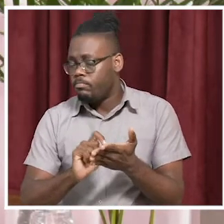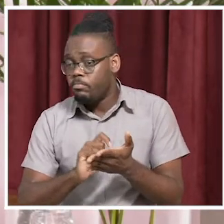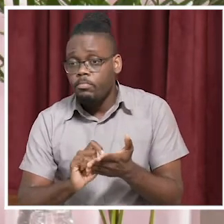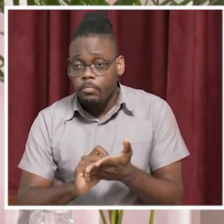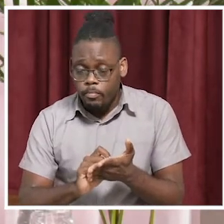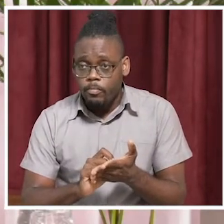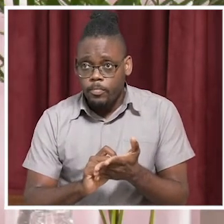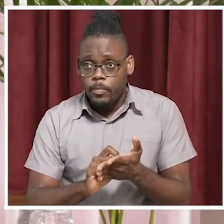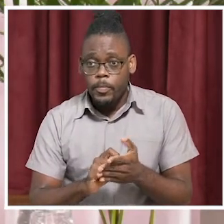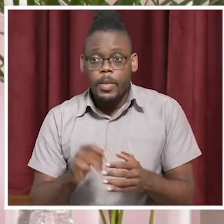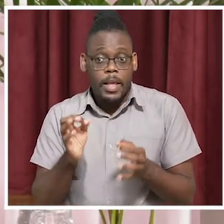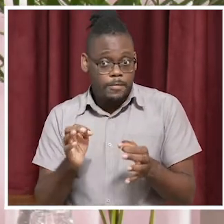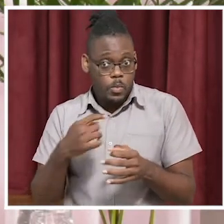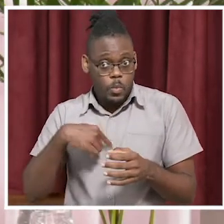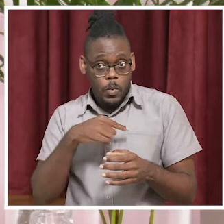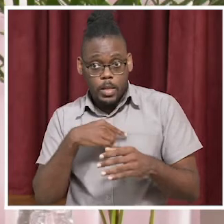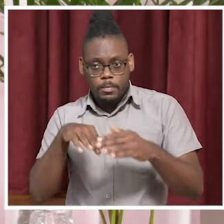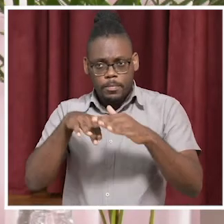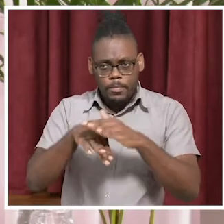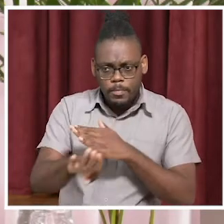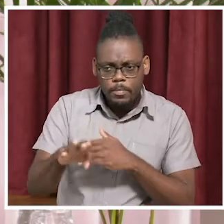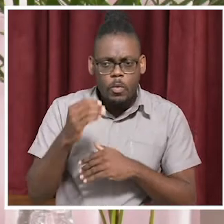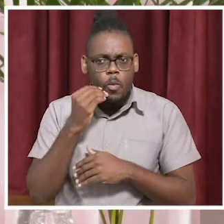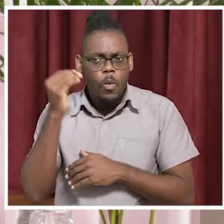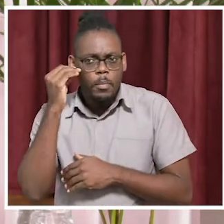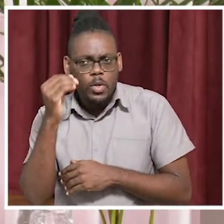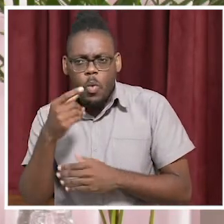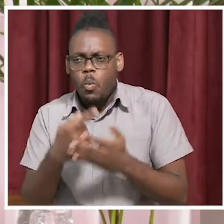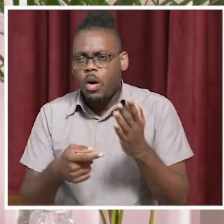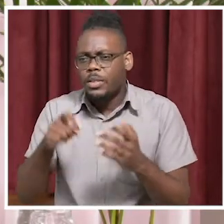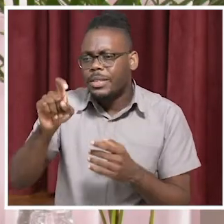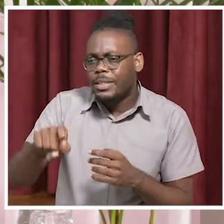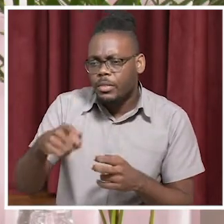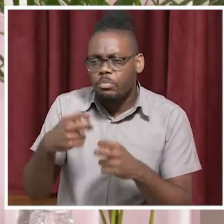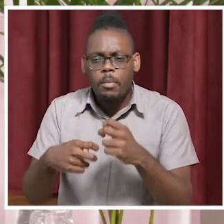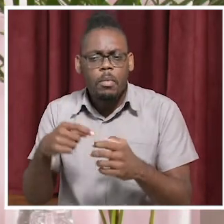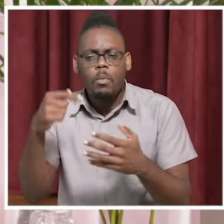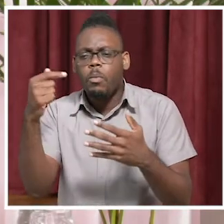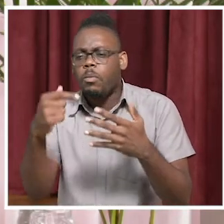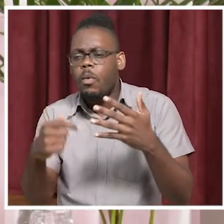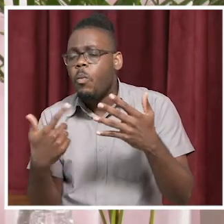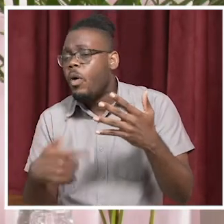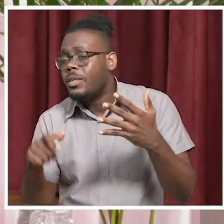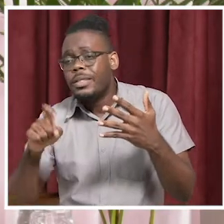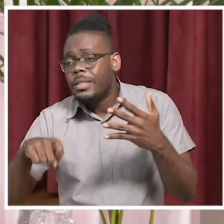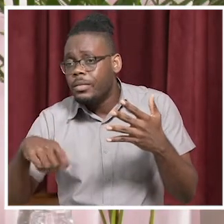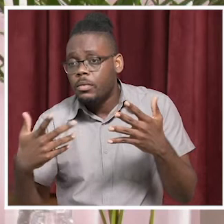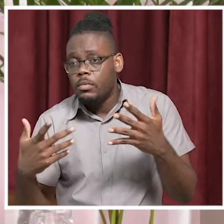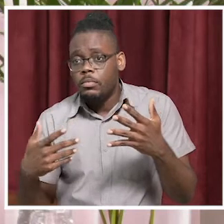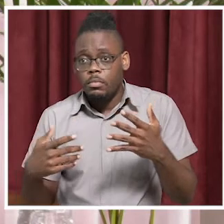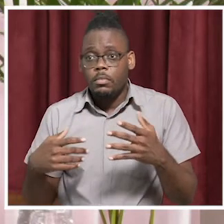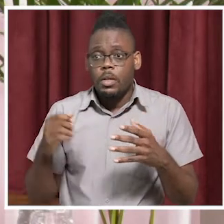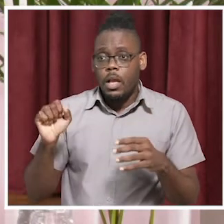you go into a home setting and you realize that there are some issues, maybe some issues there, we can always refer counseling to